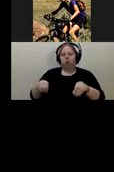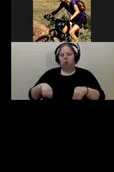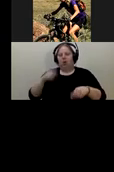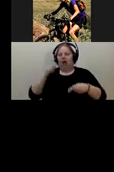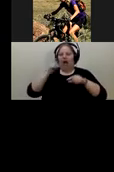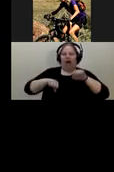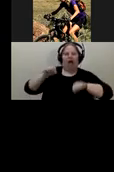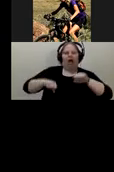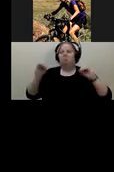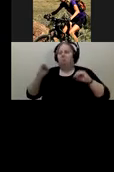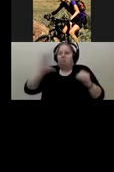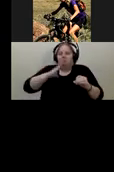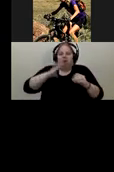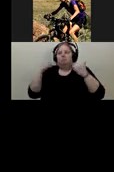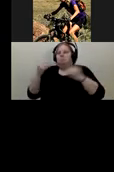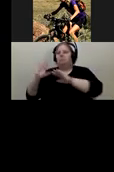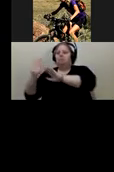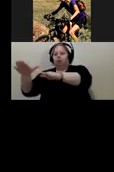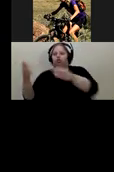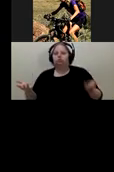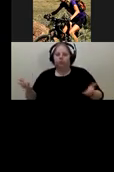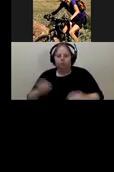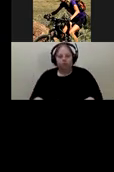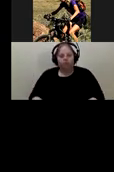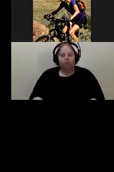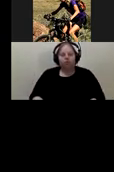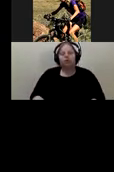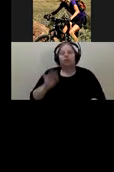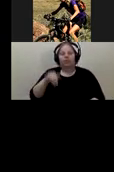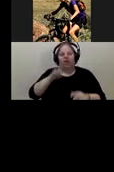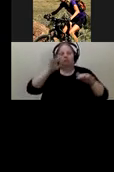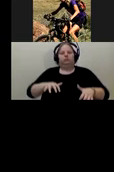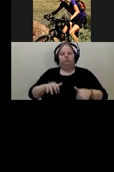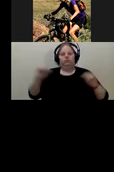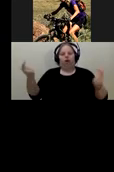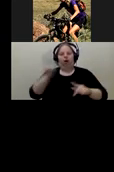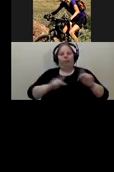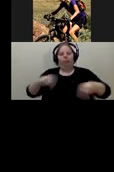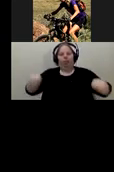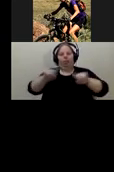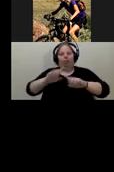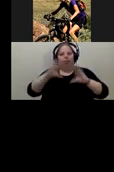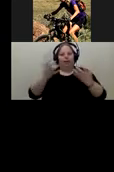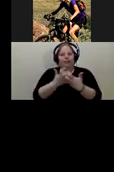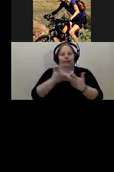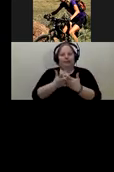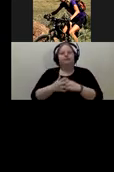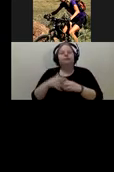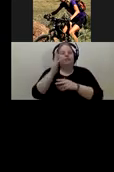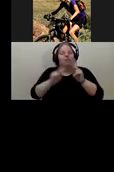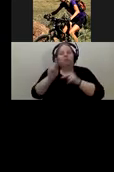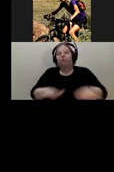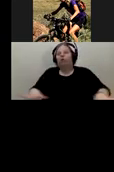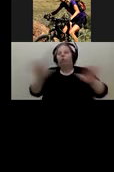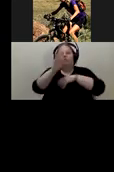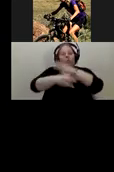I had no qualms about it. And that startled everybody that I was with in my class. And we had people from all over the world in